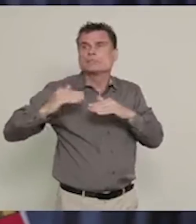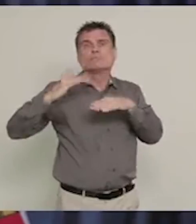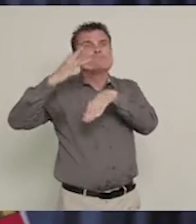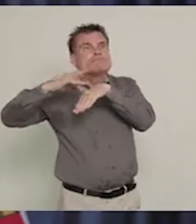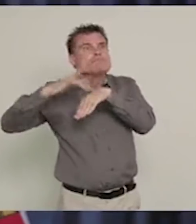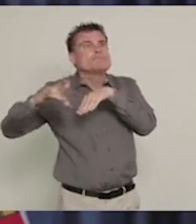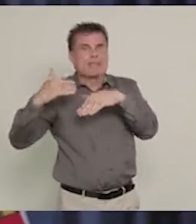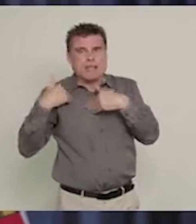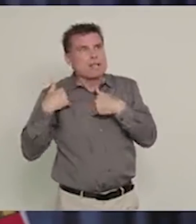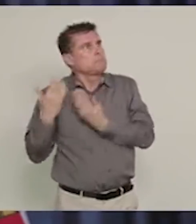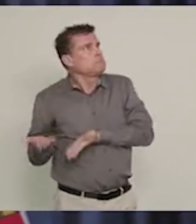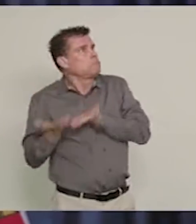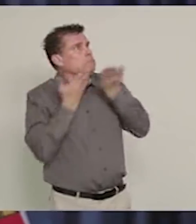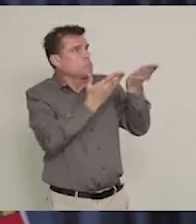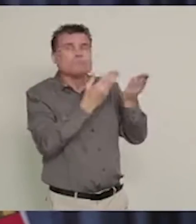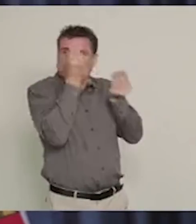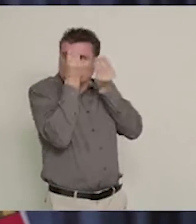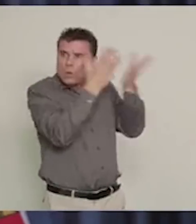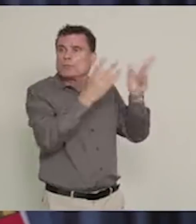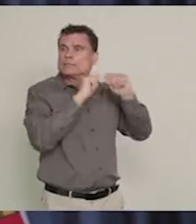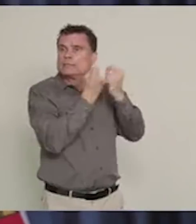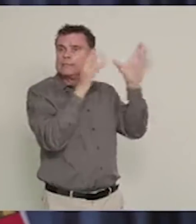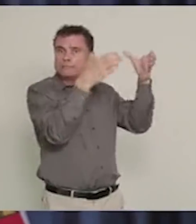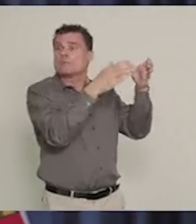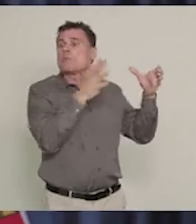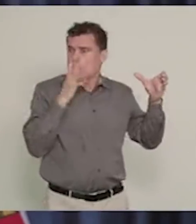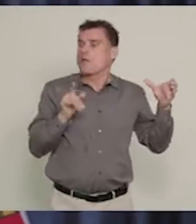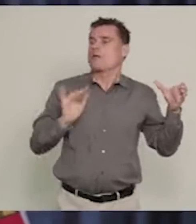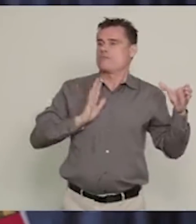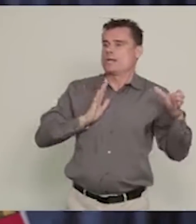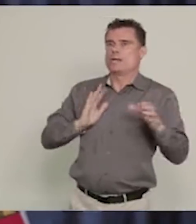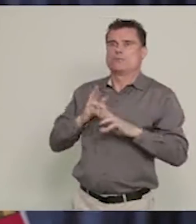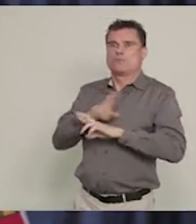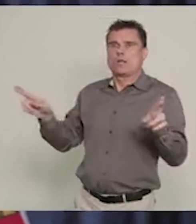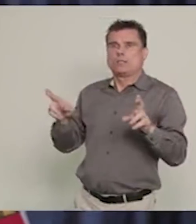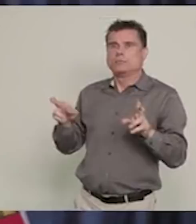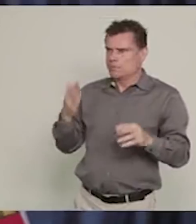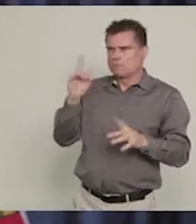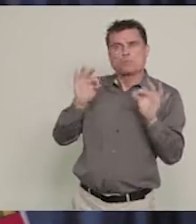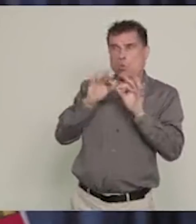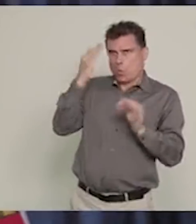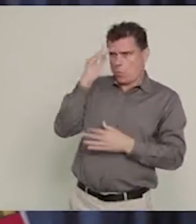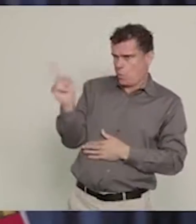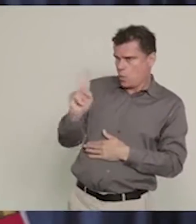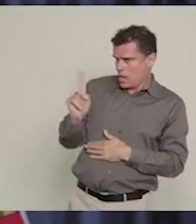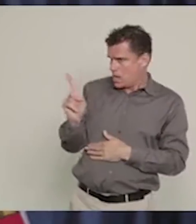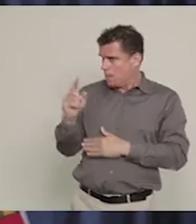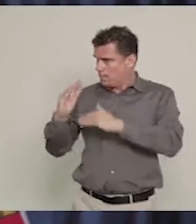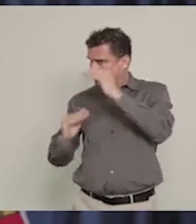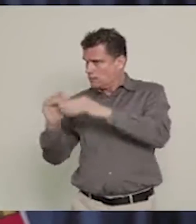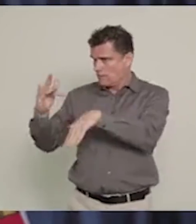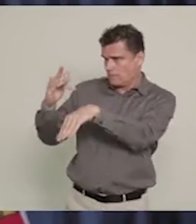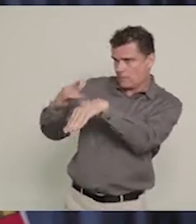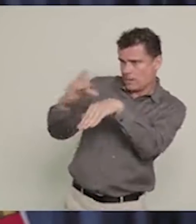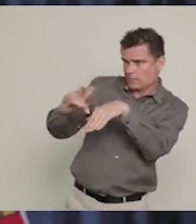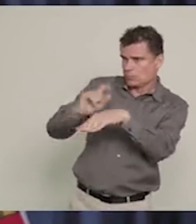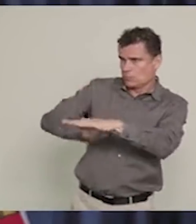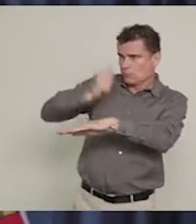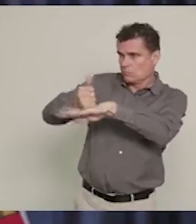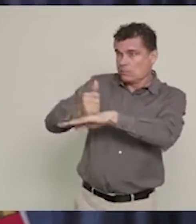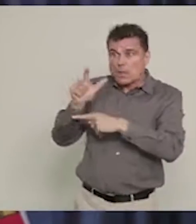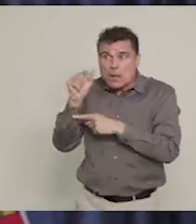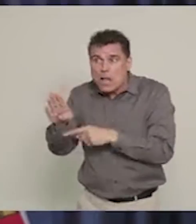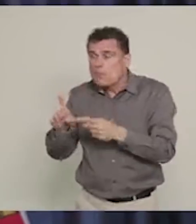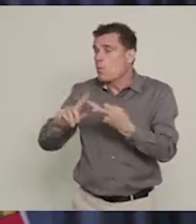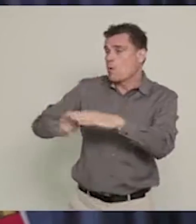needs. This is not an exhaustive list, and more information on these measures will be available in the coming days and weeks ahead.